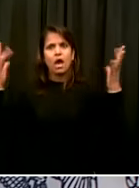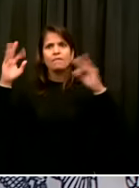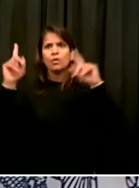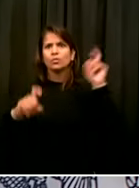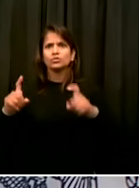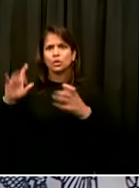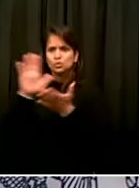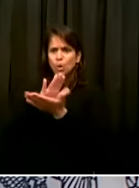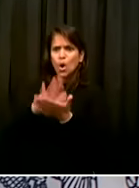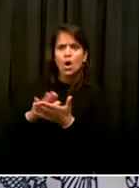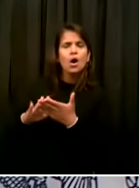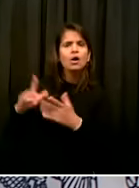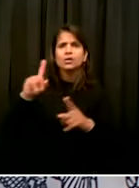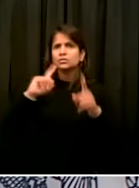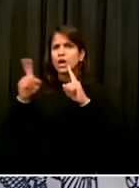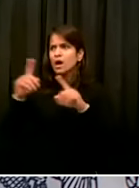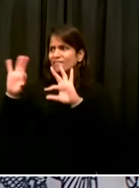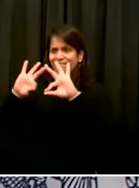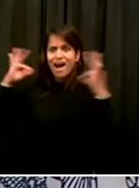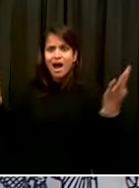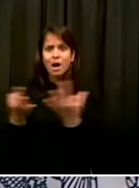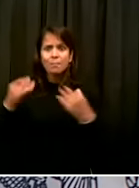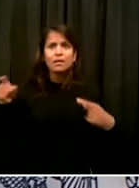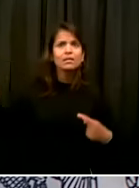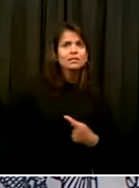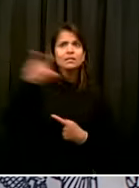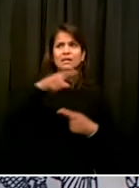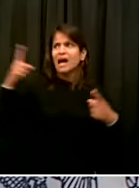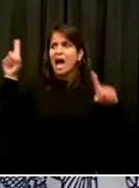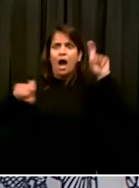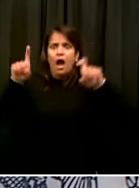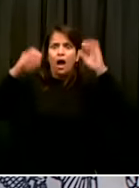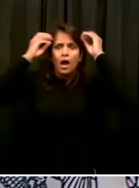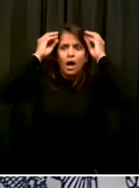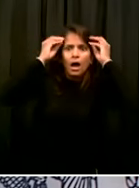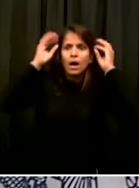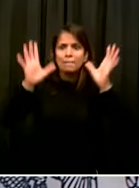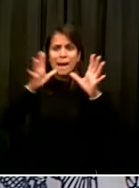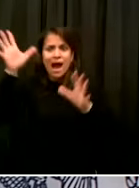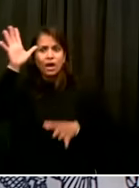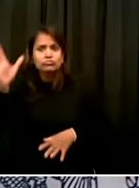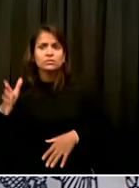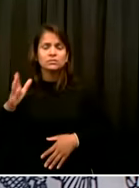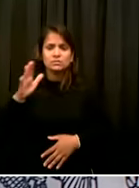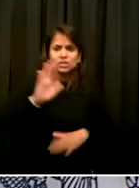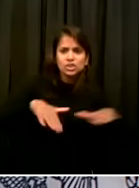than a lot of time until the scheduled first day of school. As things stand today,